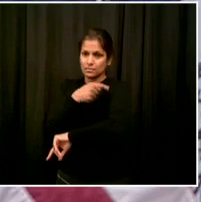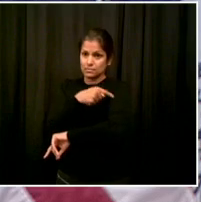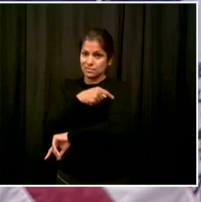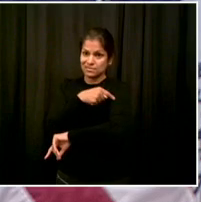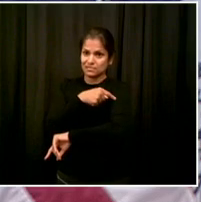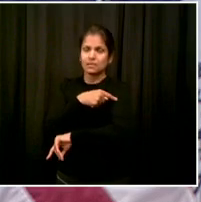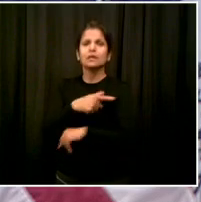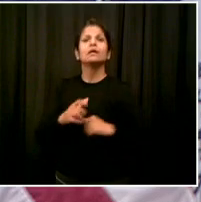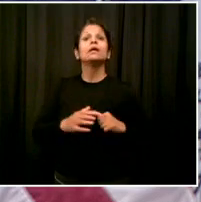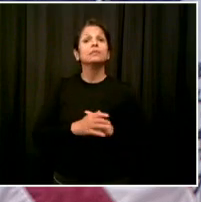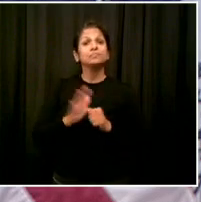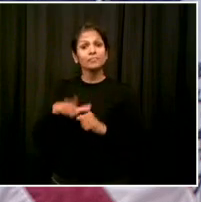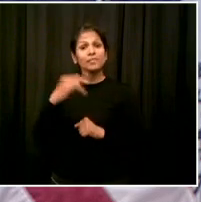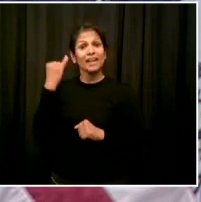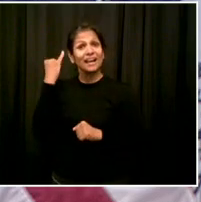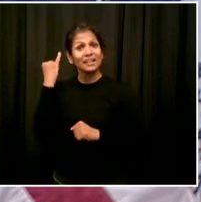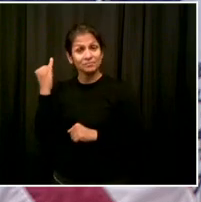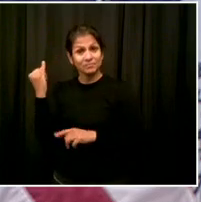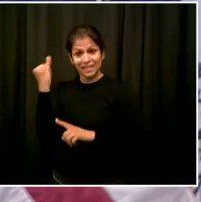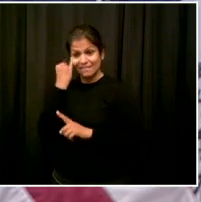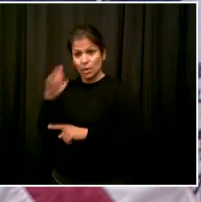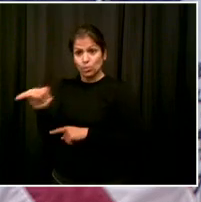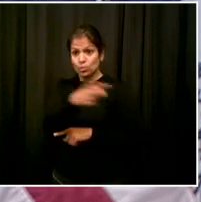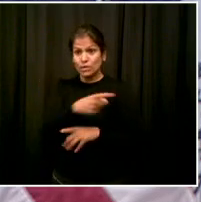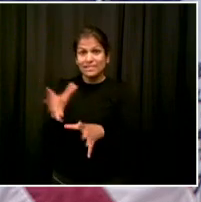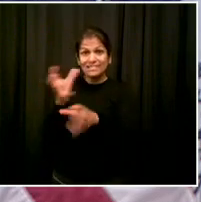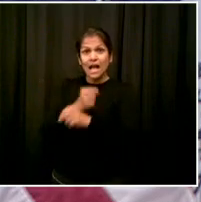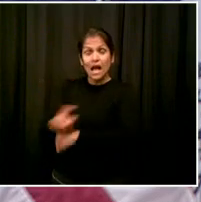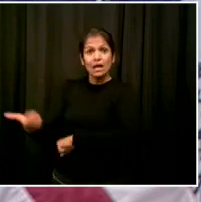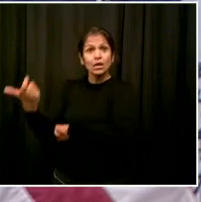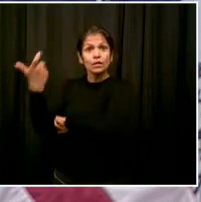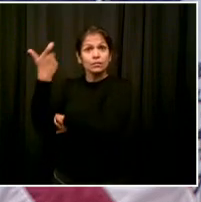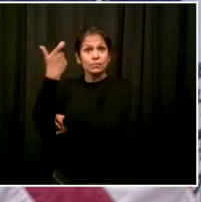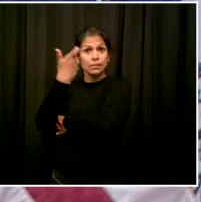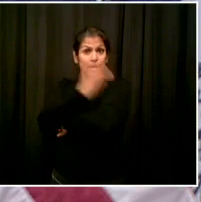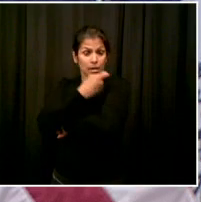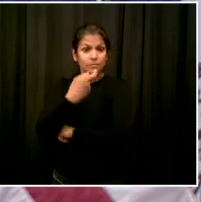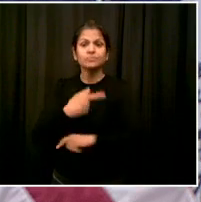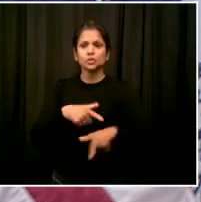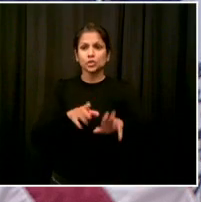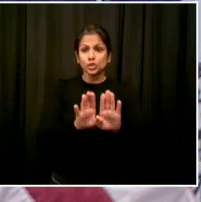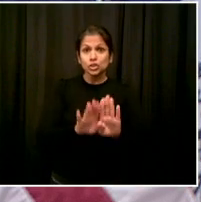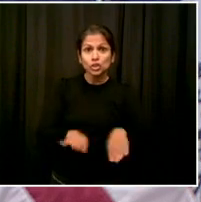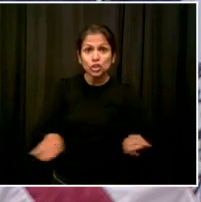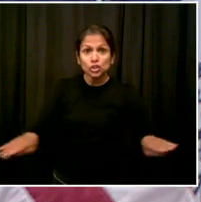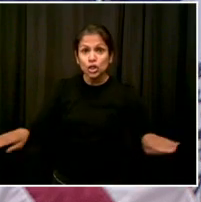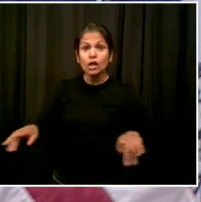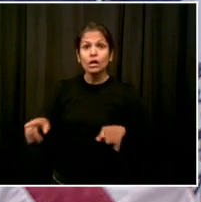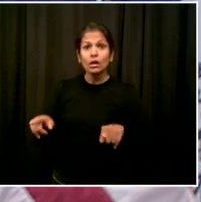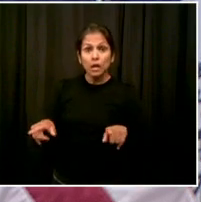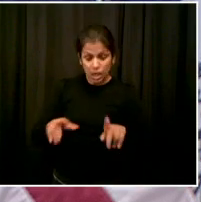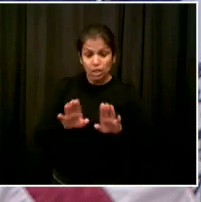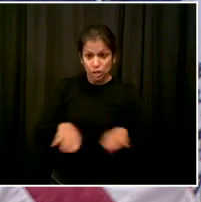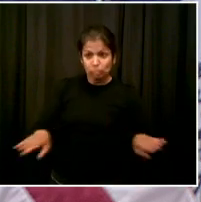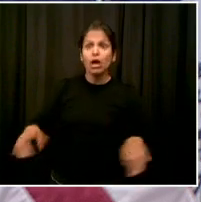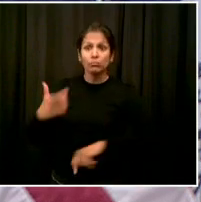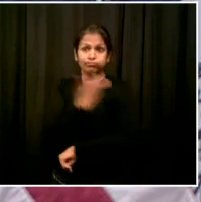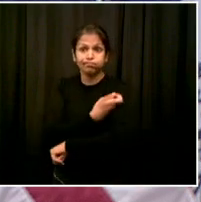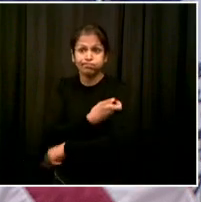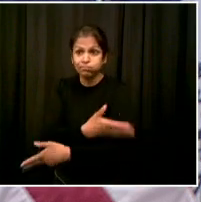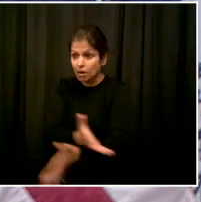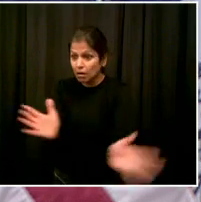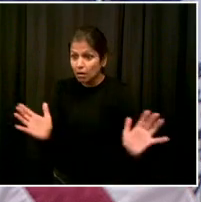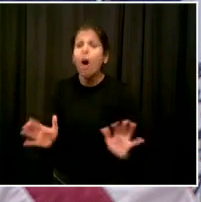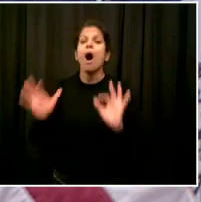city. We don't have it yet. Some people say it's this year, some people say it's next year, but that will be the ultimate difference maker.